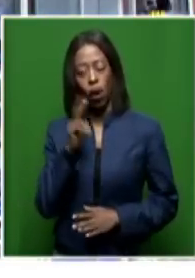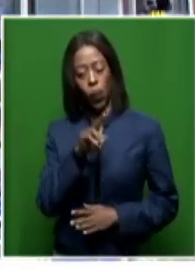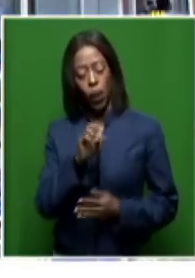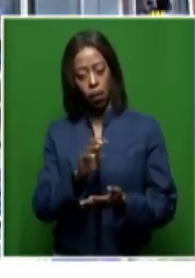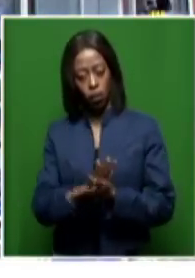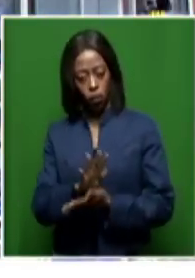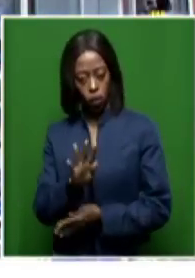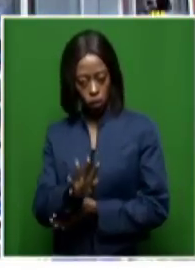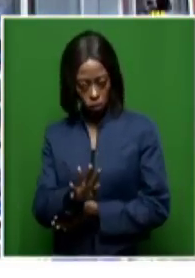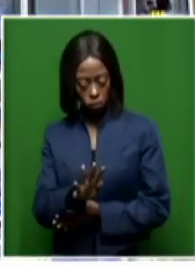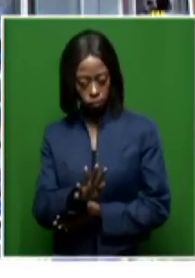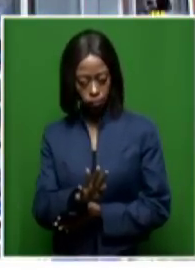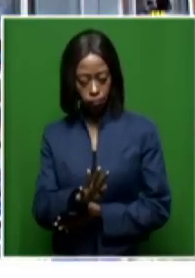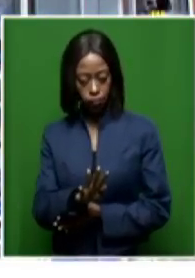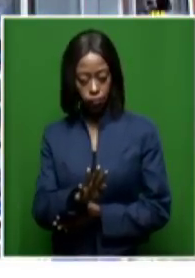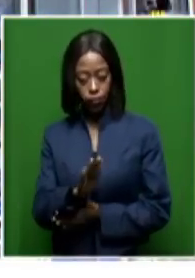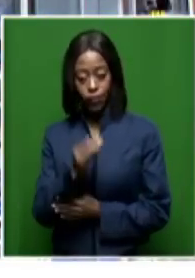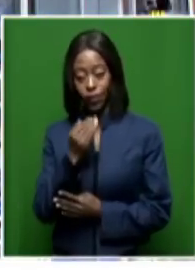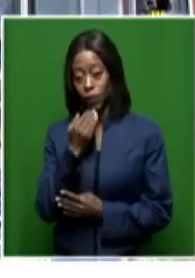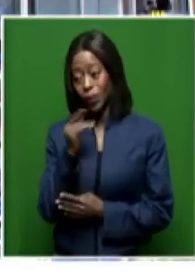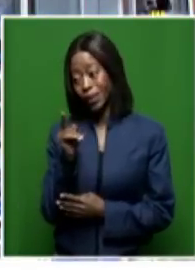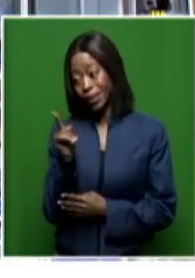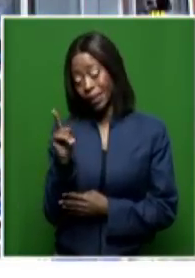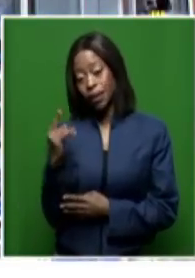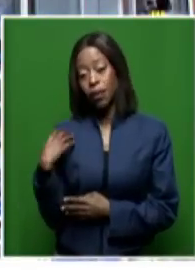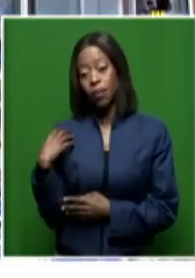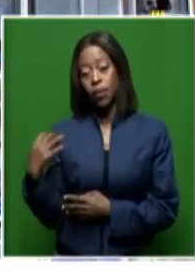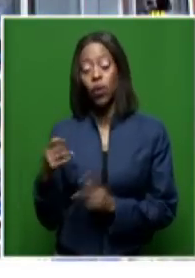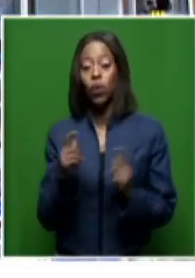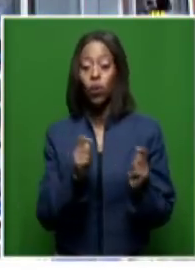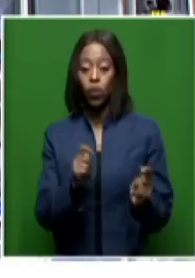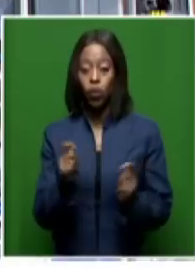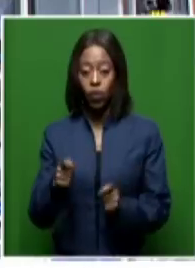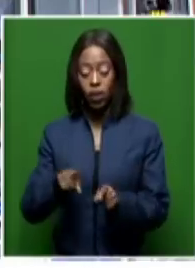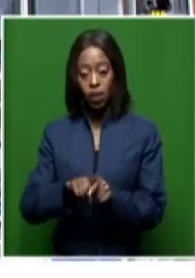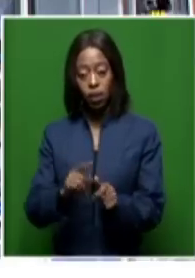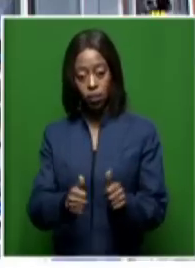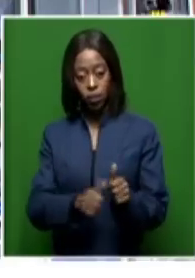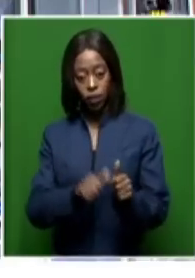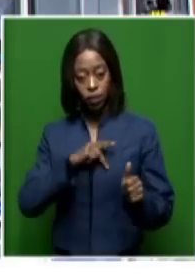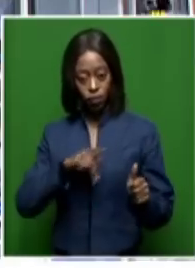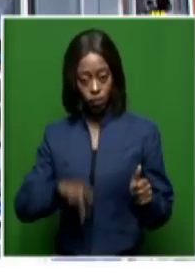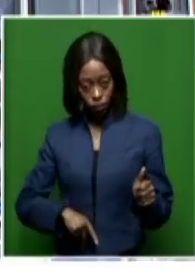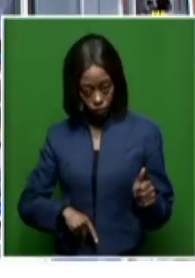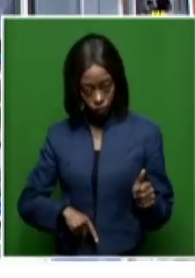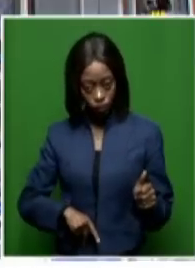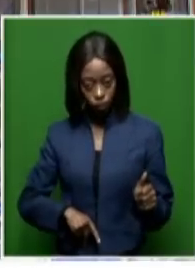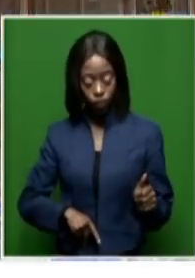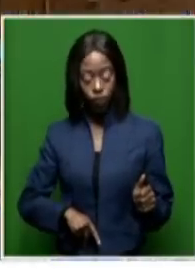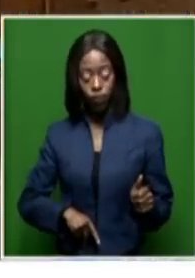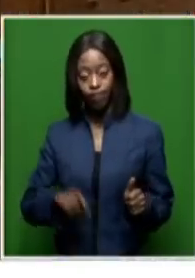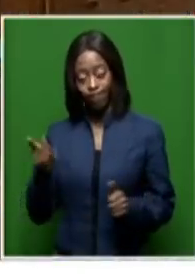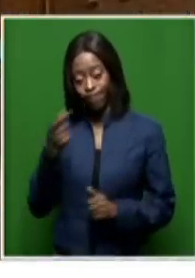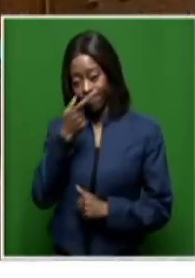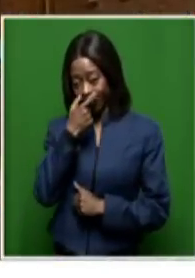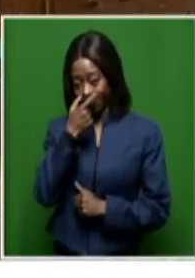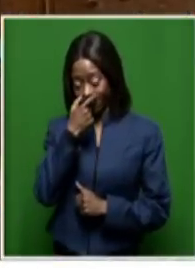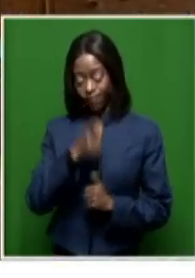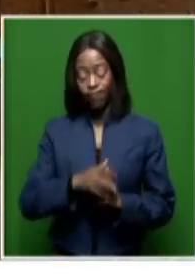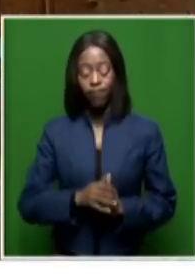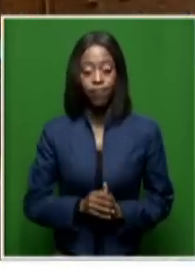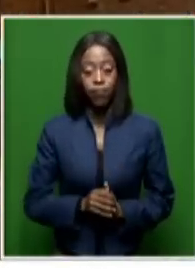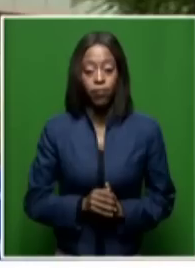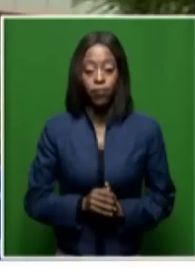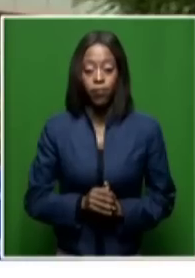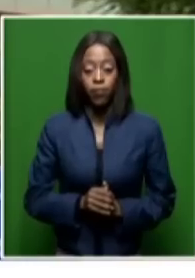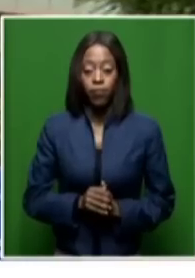2014 by the then Minister of Transport and the Deputy President, then who was Cyril Ramaphosa.